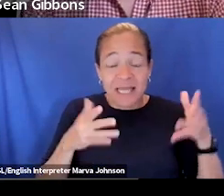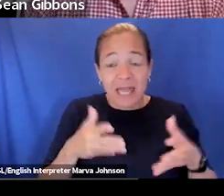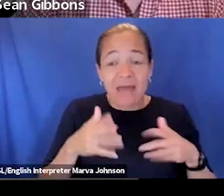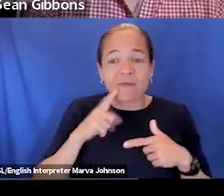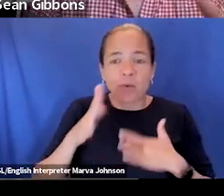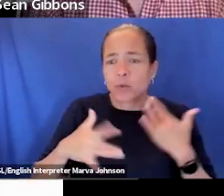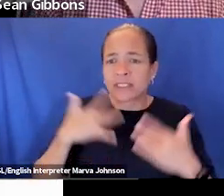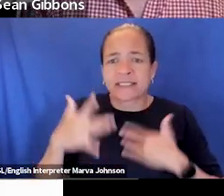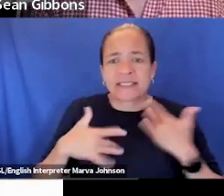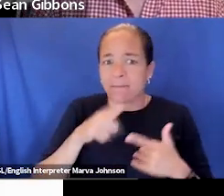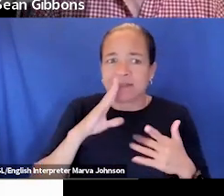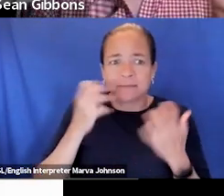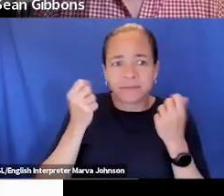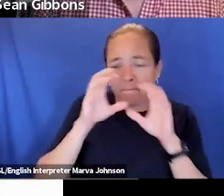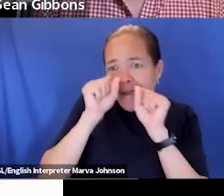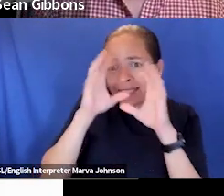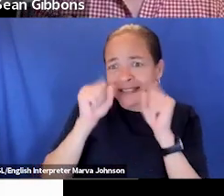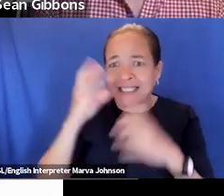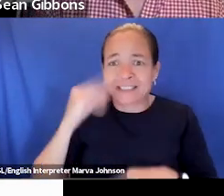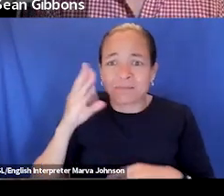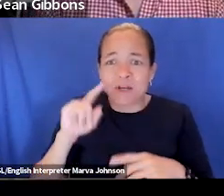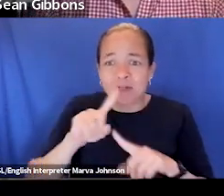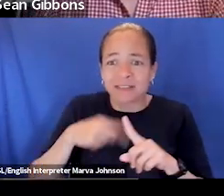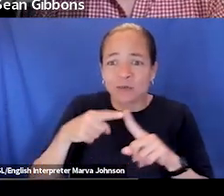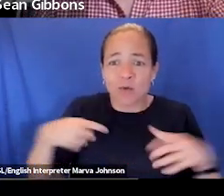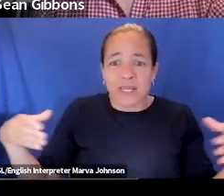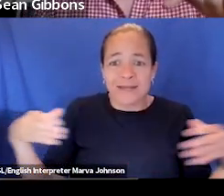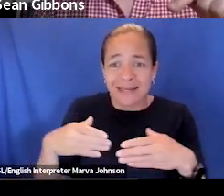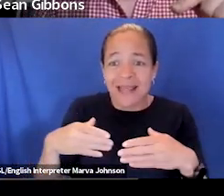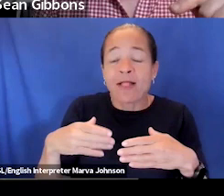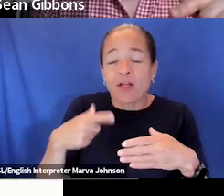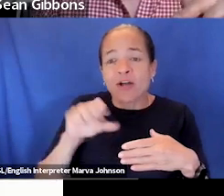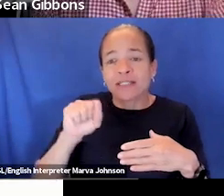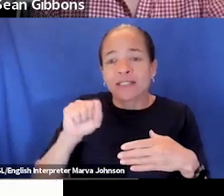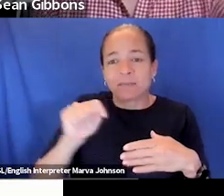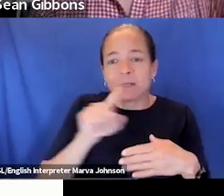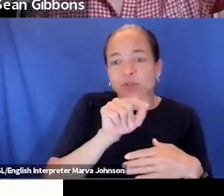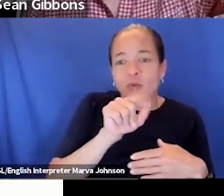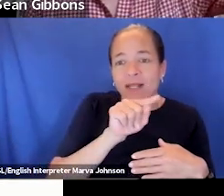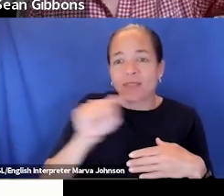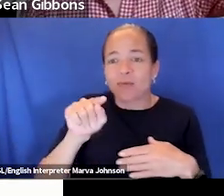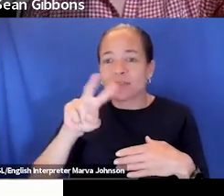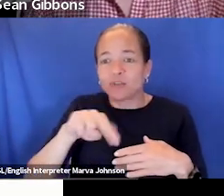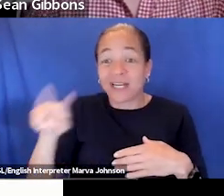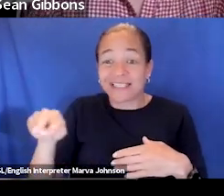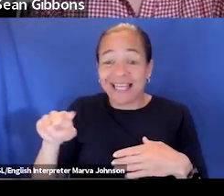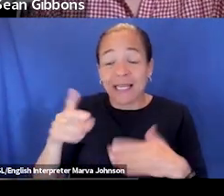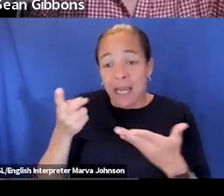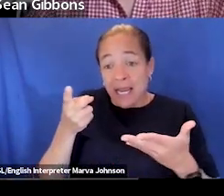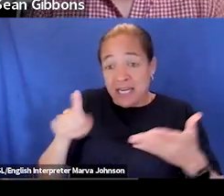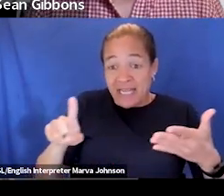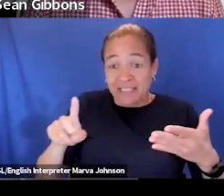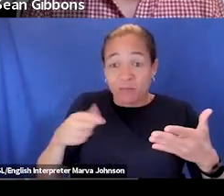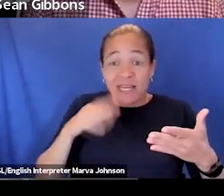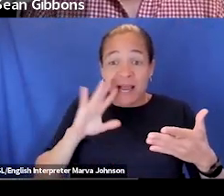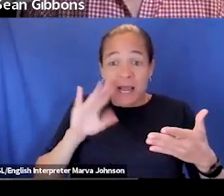absolutely amazing experience when we're all together as the field gathers in Atlanta, September 20th through the 22nd. As a matter of fact, I'm headed down there just next week to do a little bit